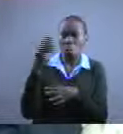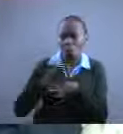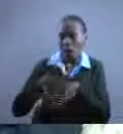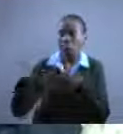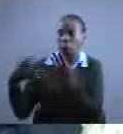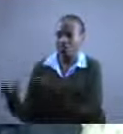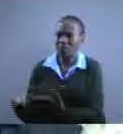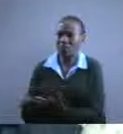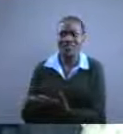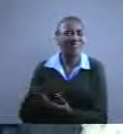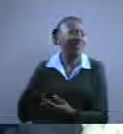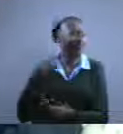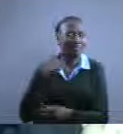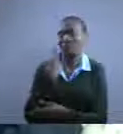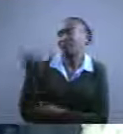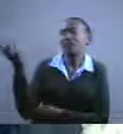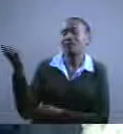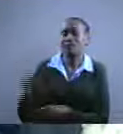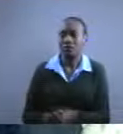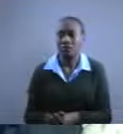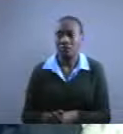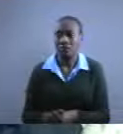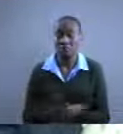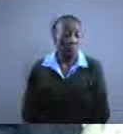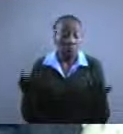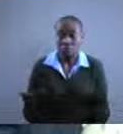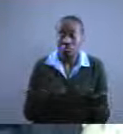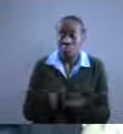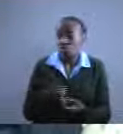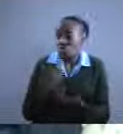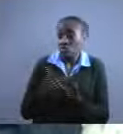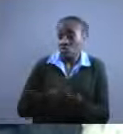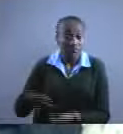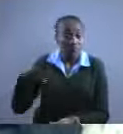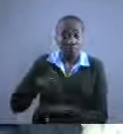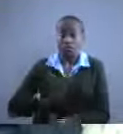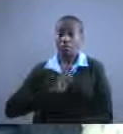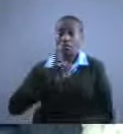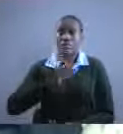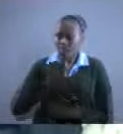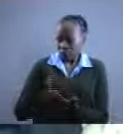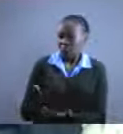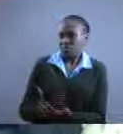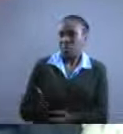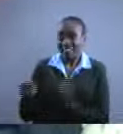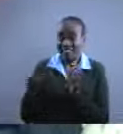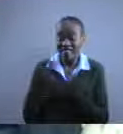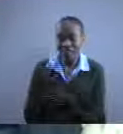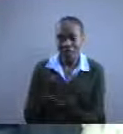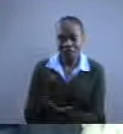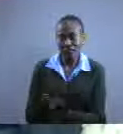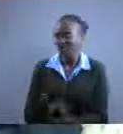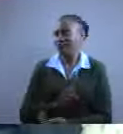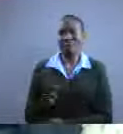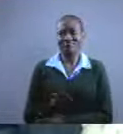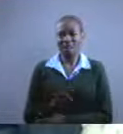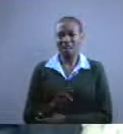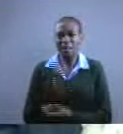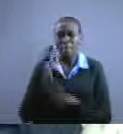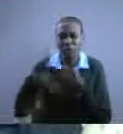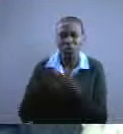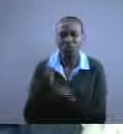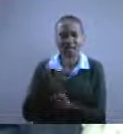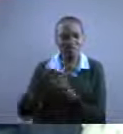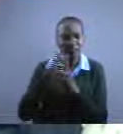You may be entitled to your own opinion, but not your own facts, and certainly not in an environment where